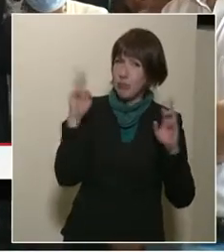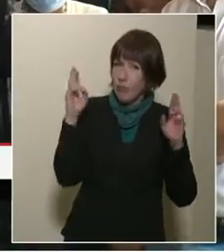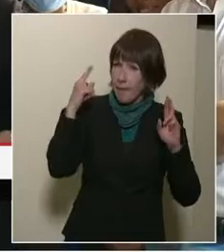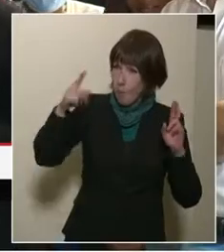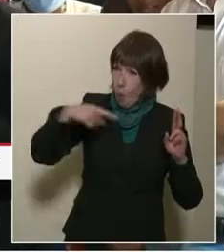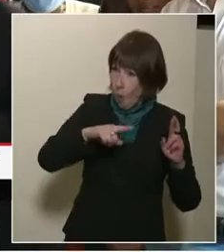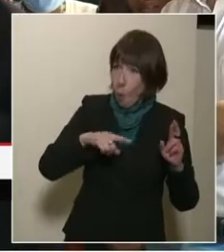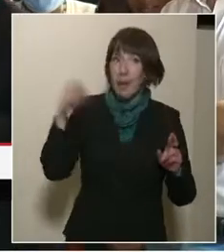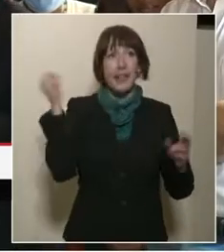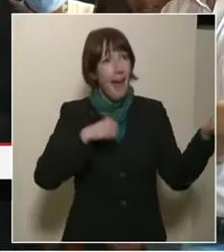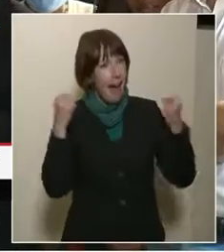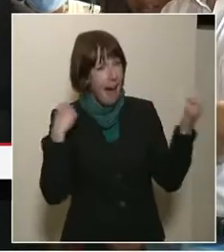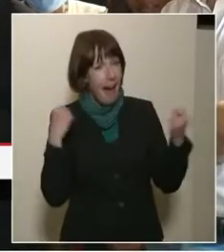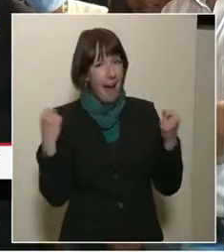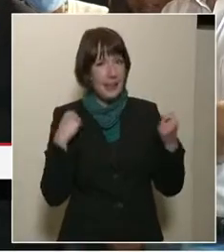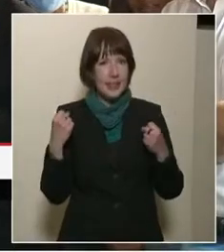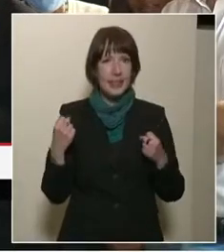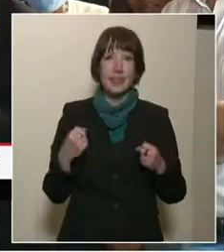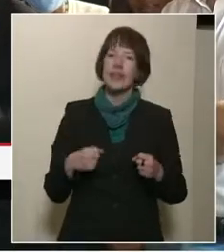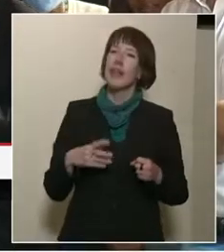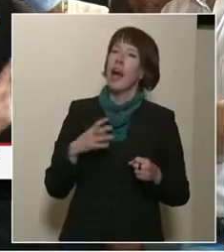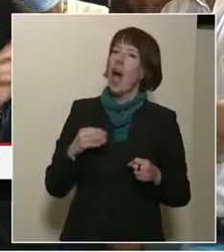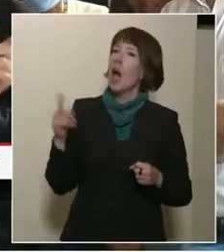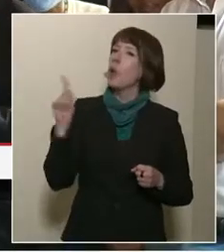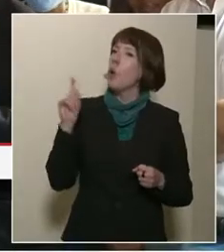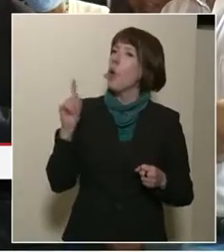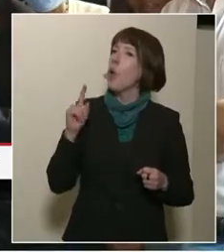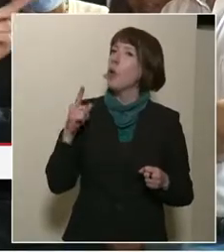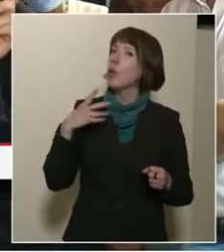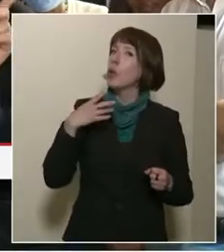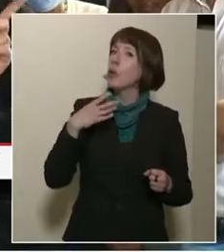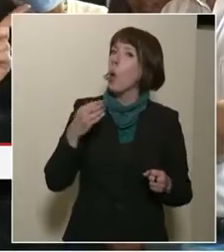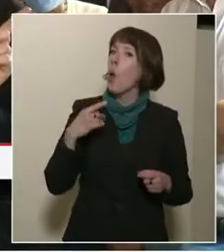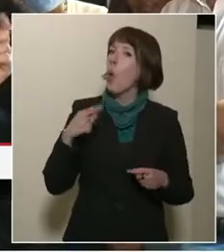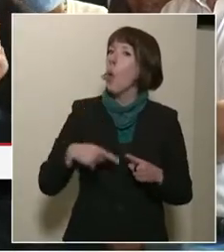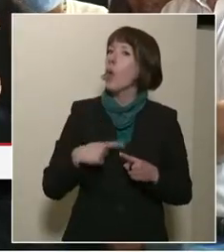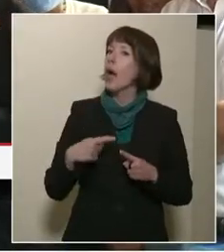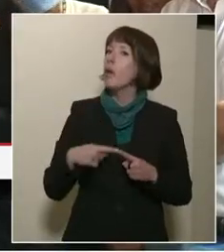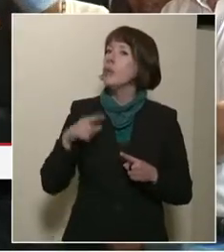she does. And where do you go when you need to see it?